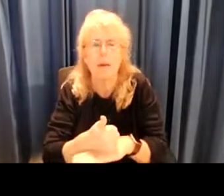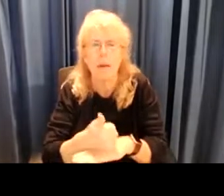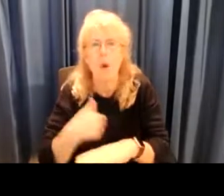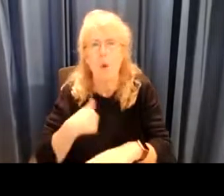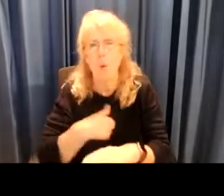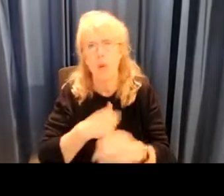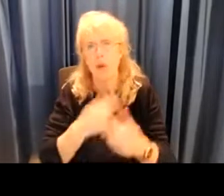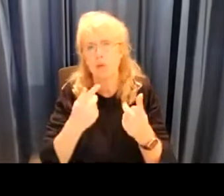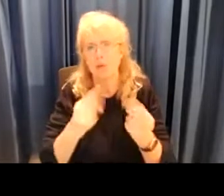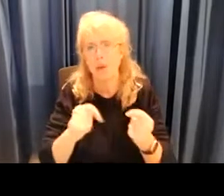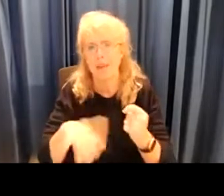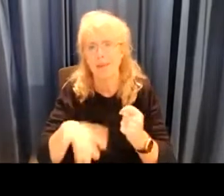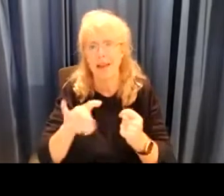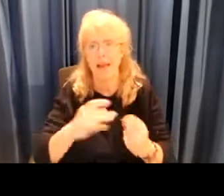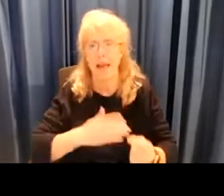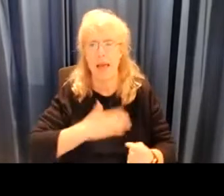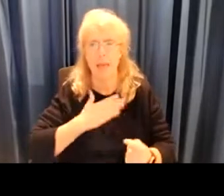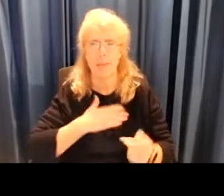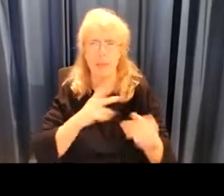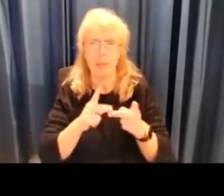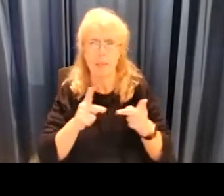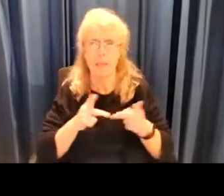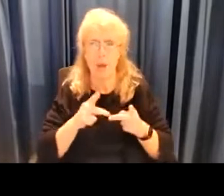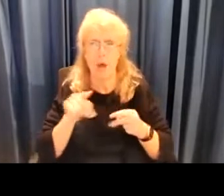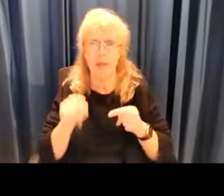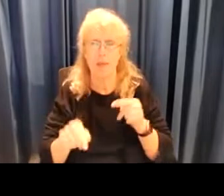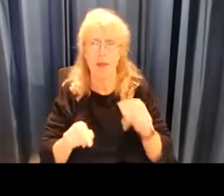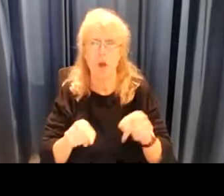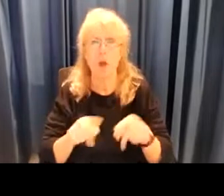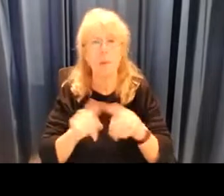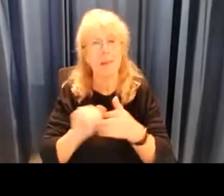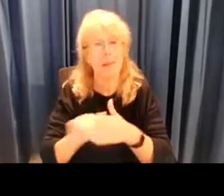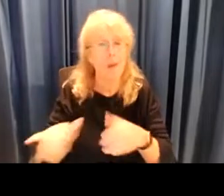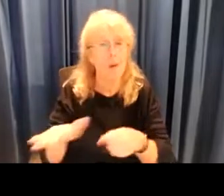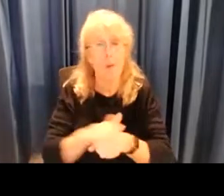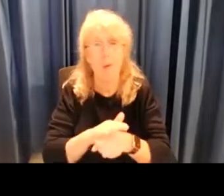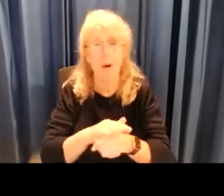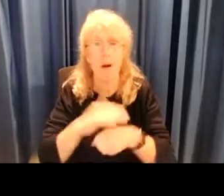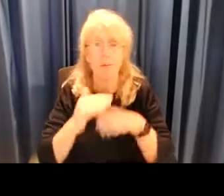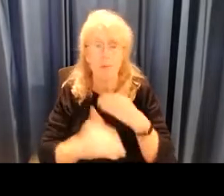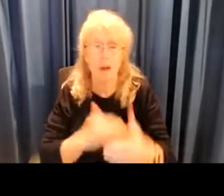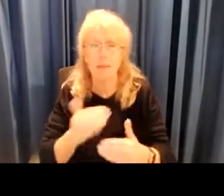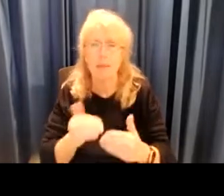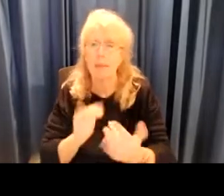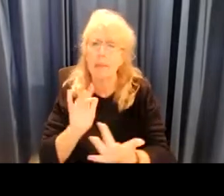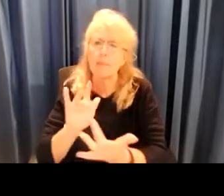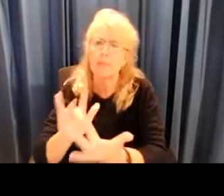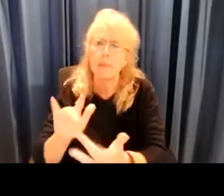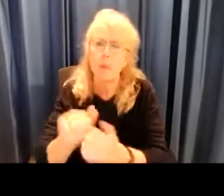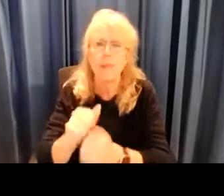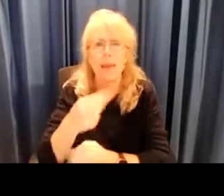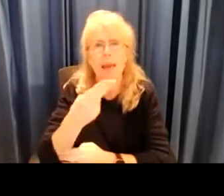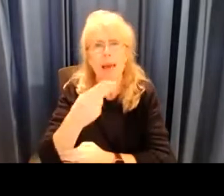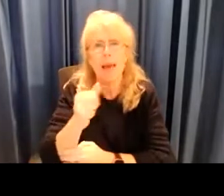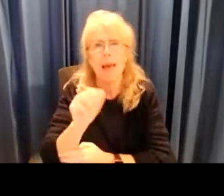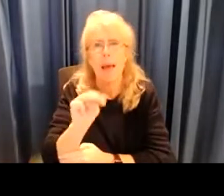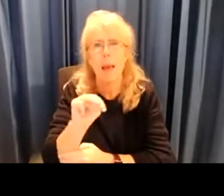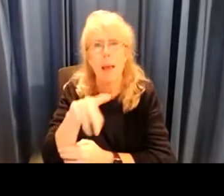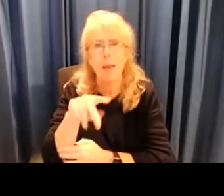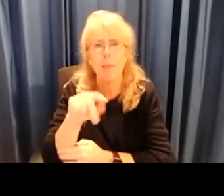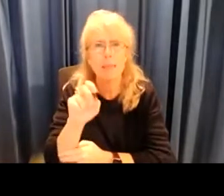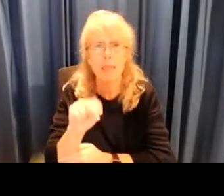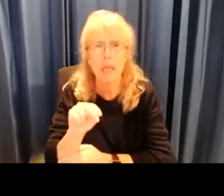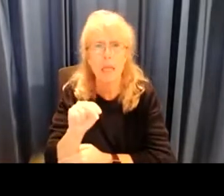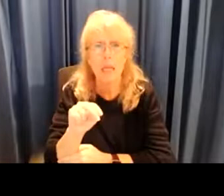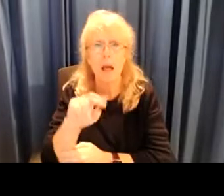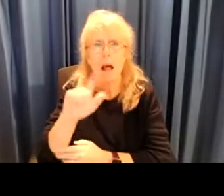find a happy spot in there. But in that whole process, I reached out to Hampton Lumber a couple of weeks ago, and I said, I do not understand